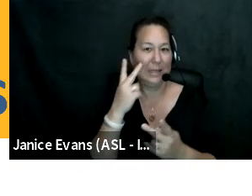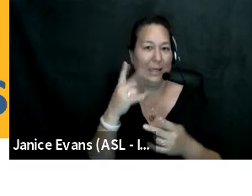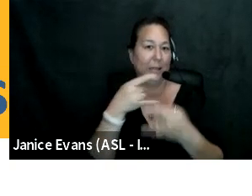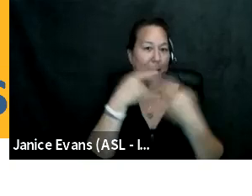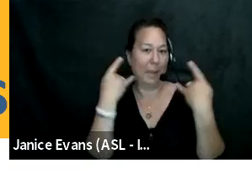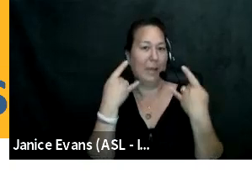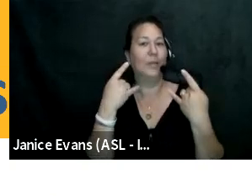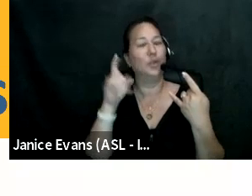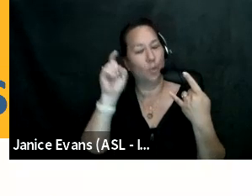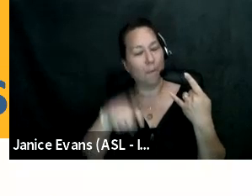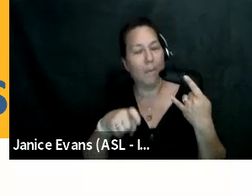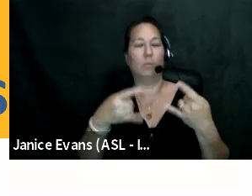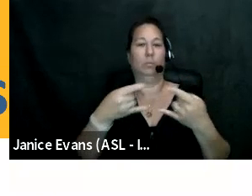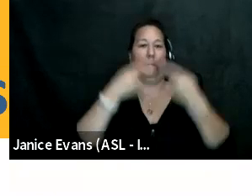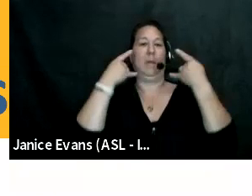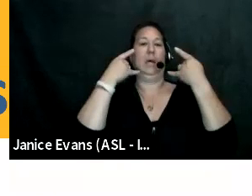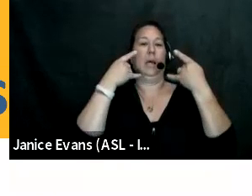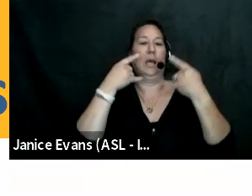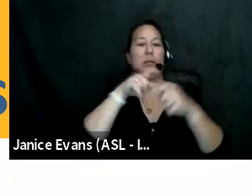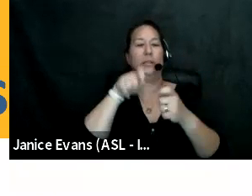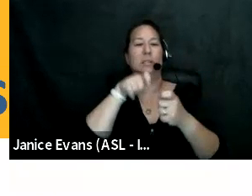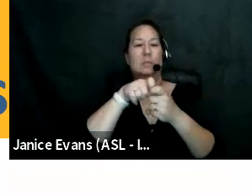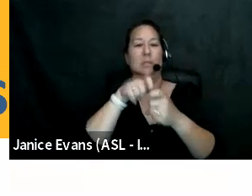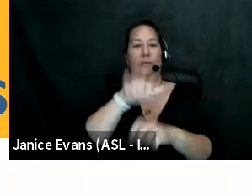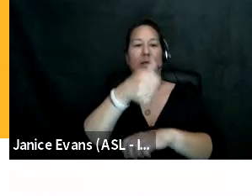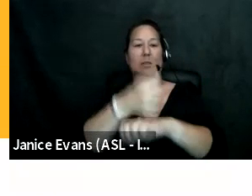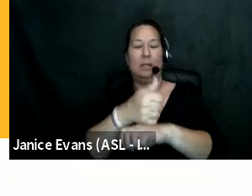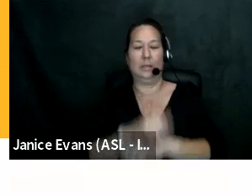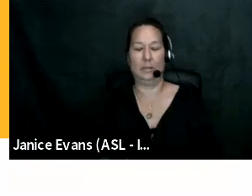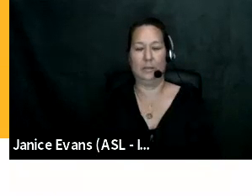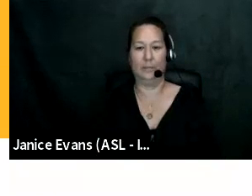Great. Thank you so much, Dr. Hernandez. Next slide, please.